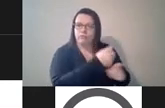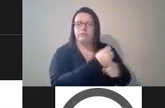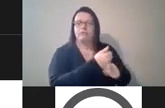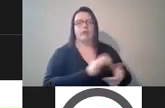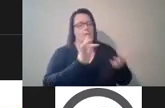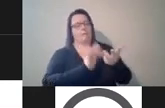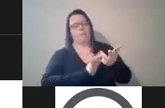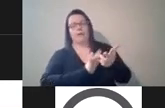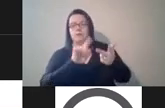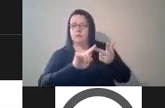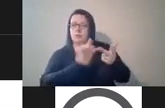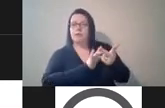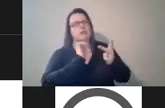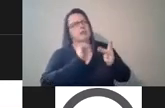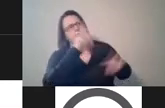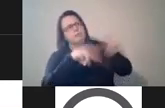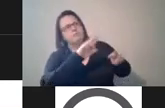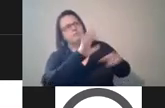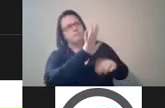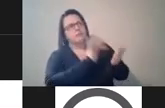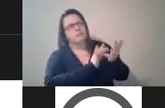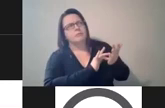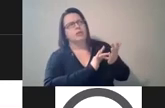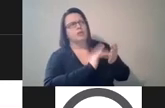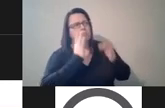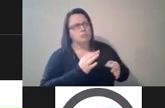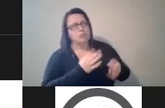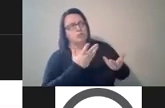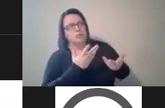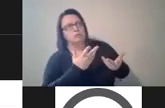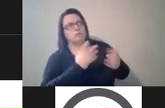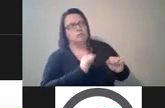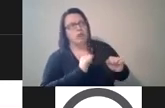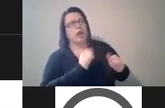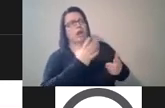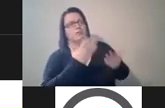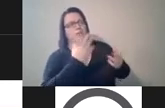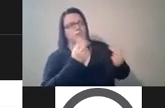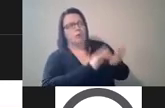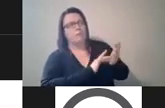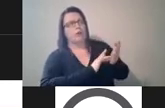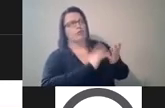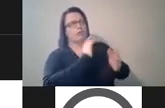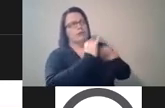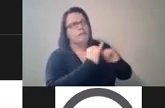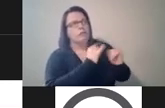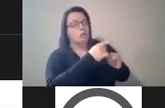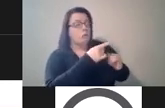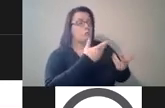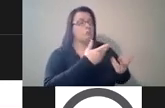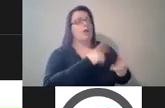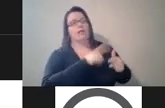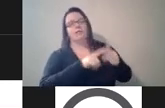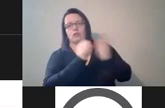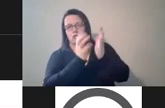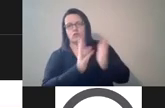a clinical interview. And social work will complete a clinical interview. So then, following those assessments and a review